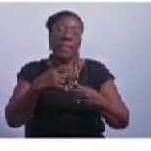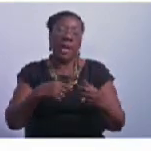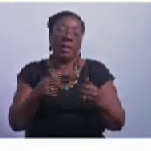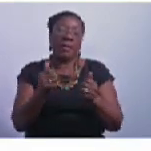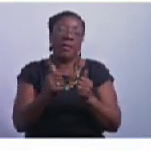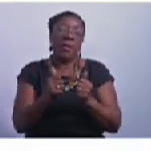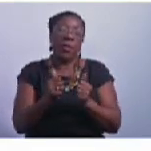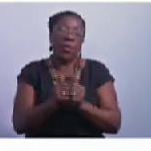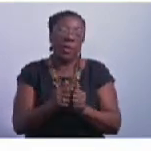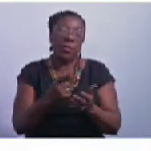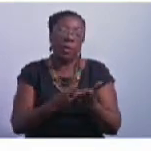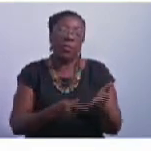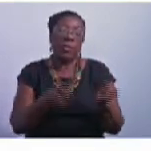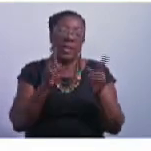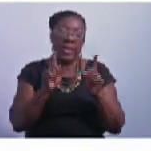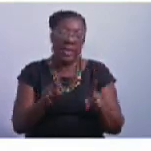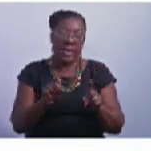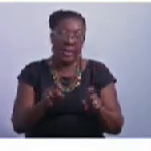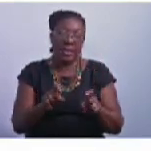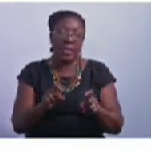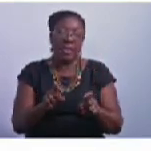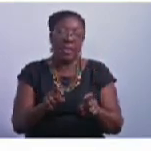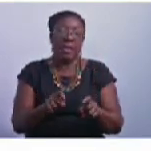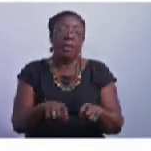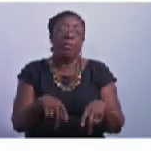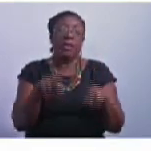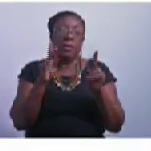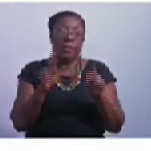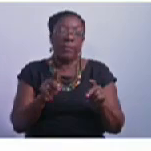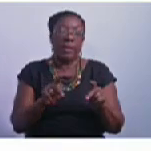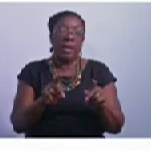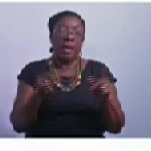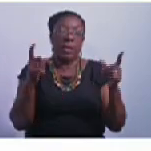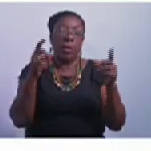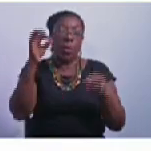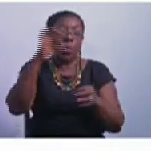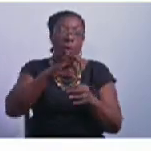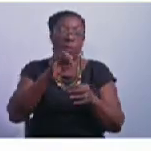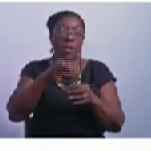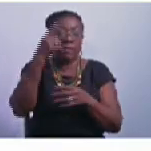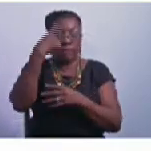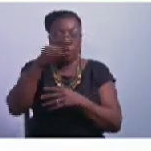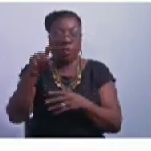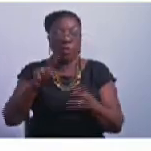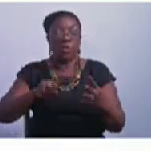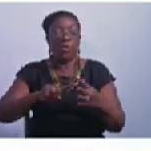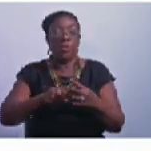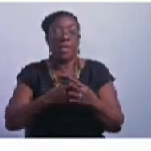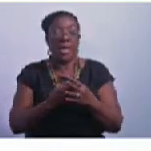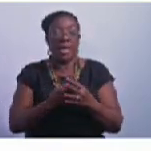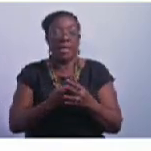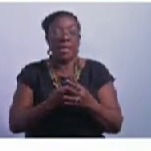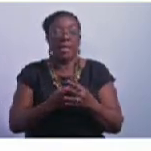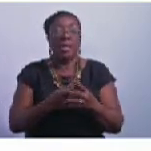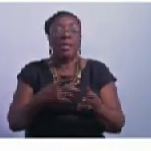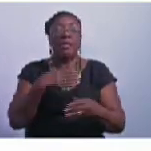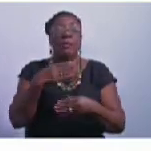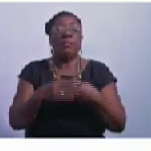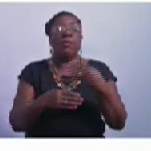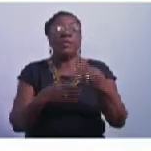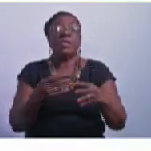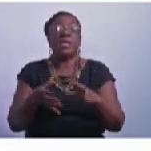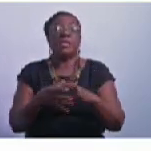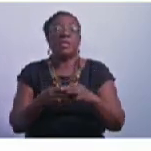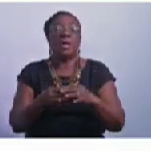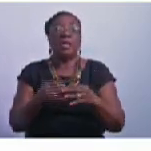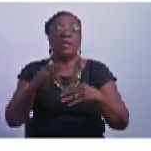return with what we needed, what the people had voted for, and then to begin the creation